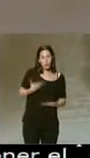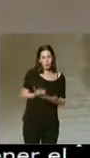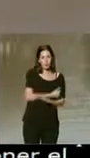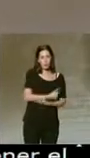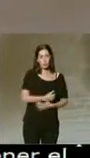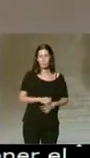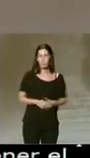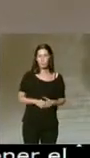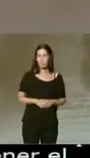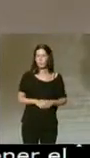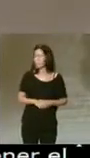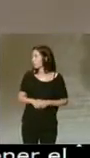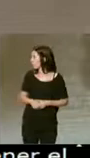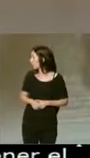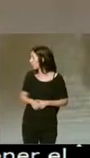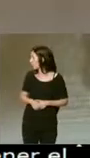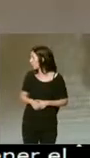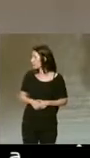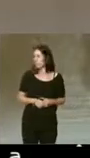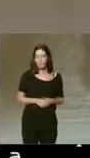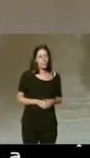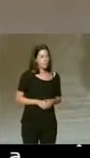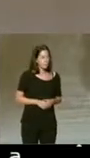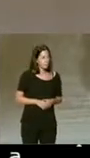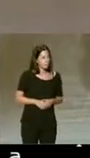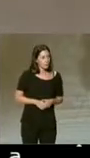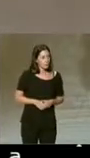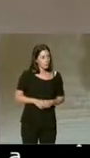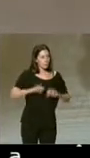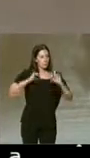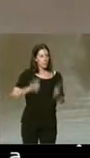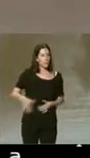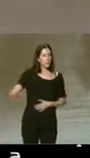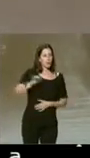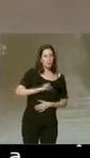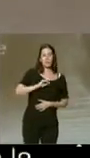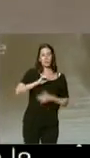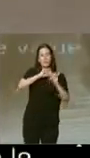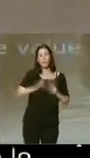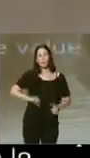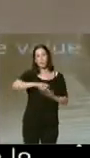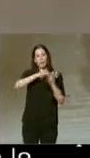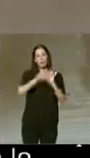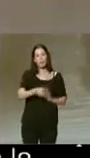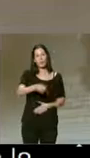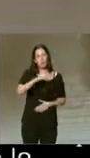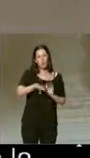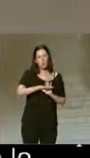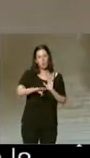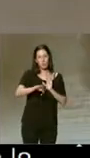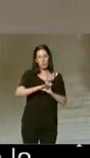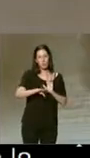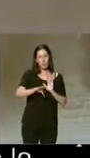technologies, so they stand up for the value of what they say. So this is